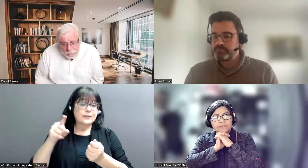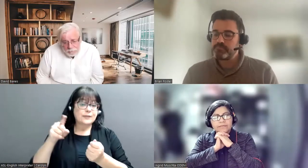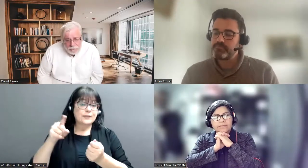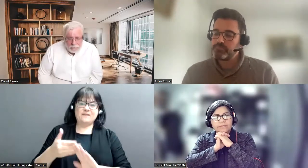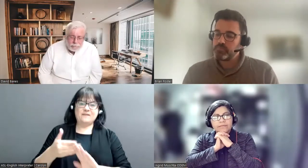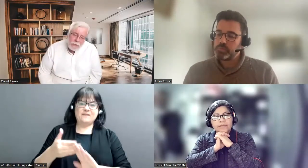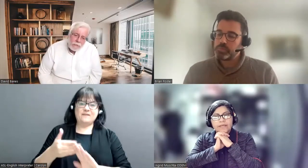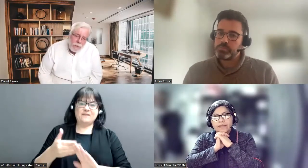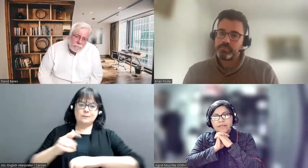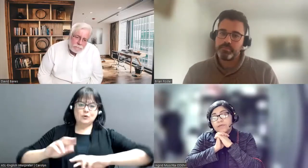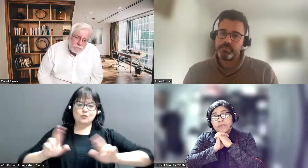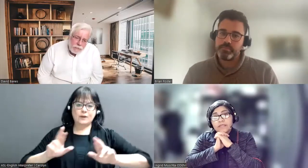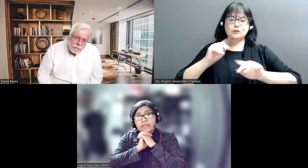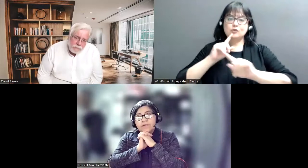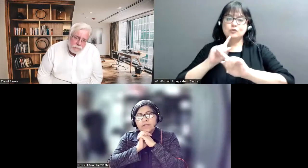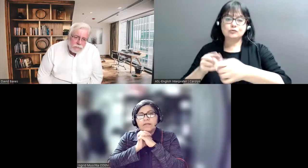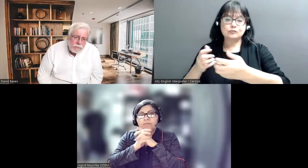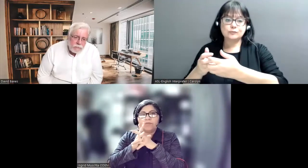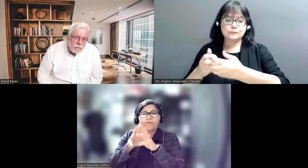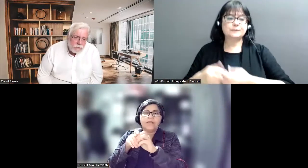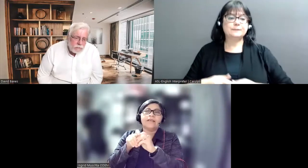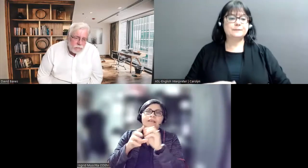reality? Yeah, I was going to say,